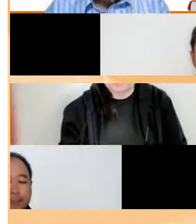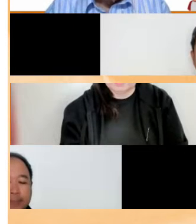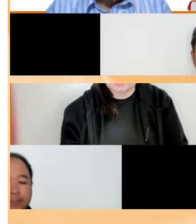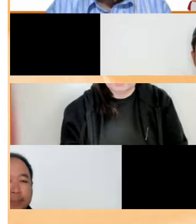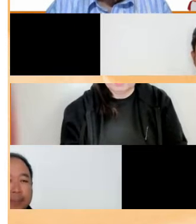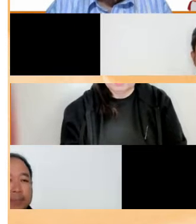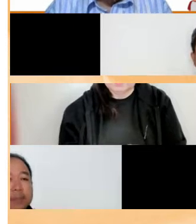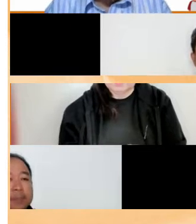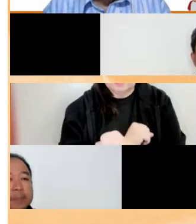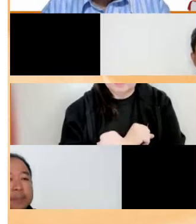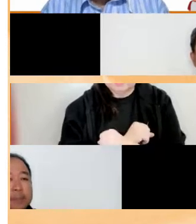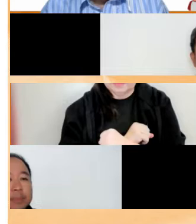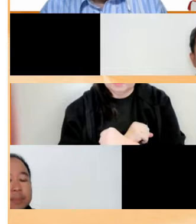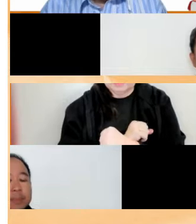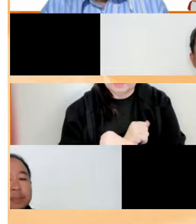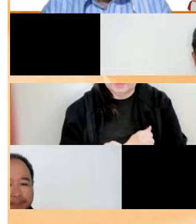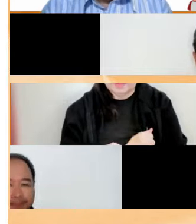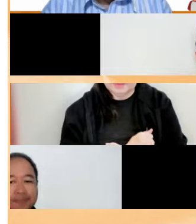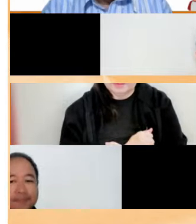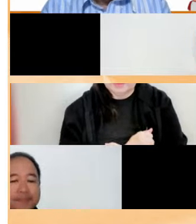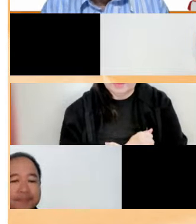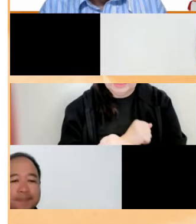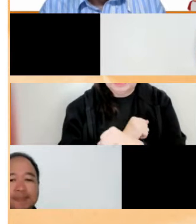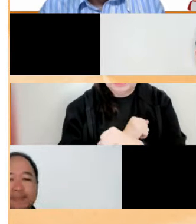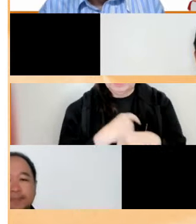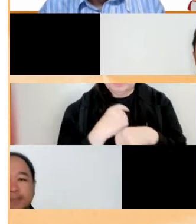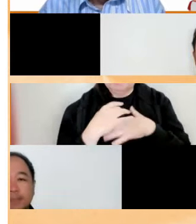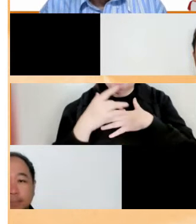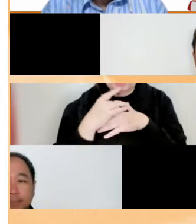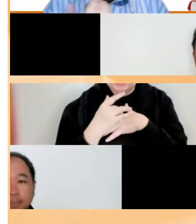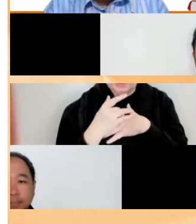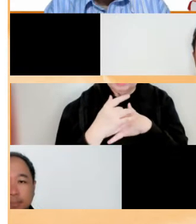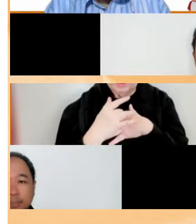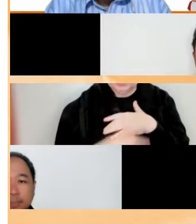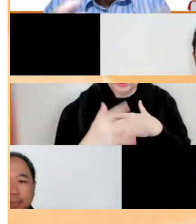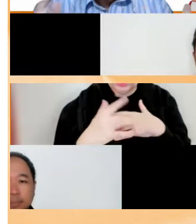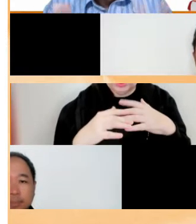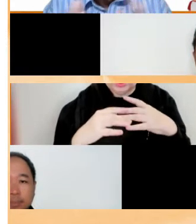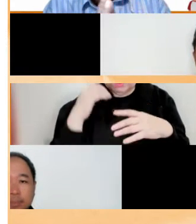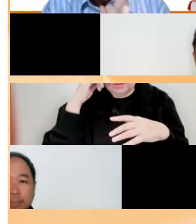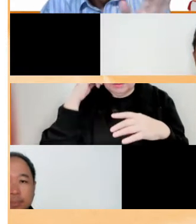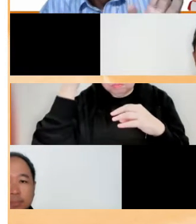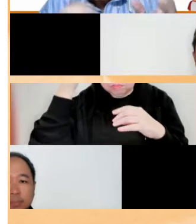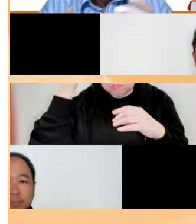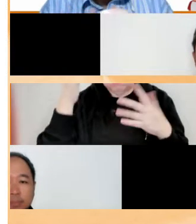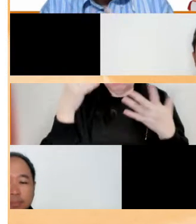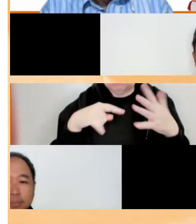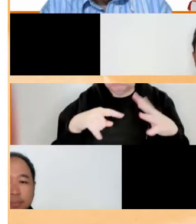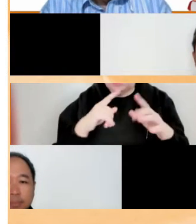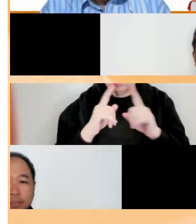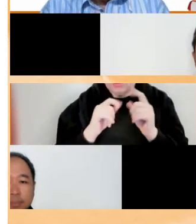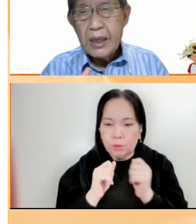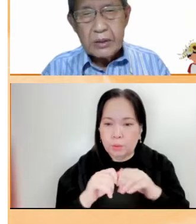Early cognitive and linguistic stimulation, like I said earlier, parents talking to the baby, smiling with